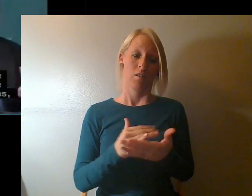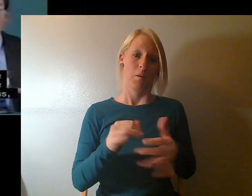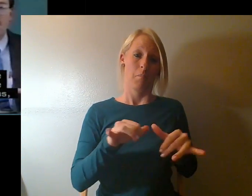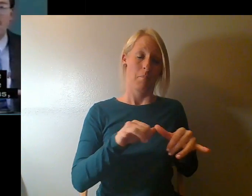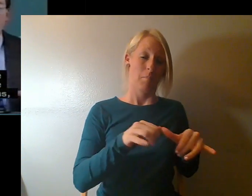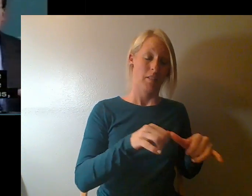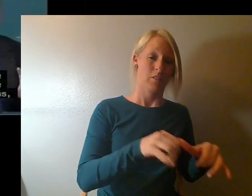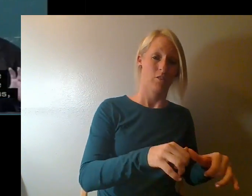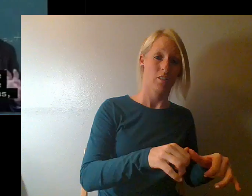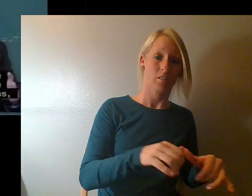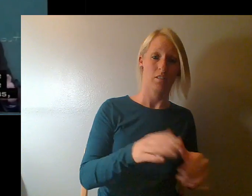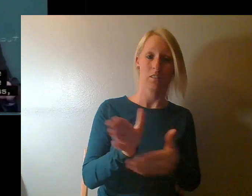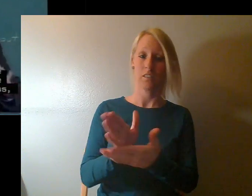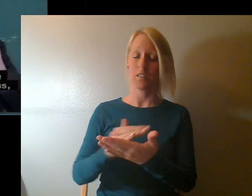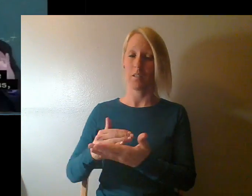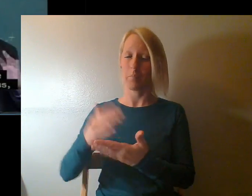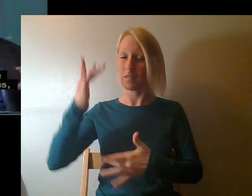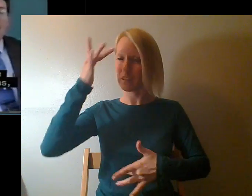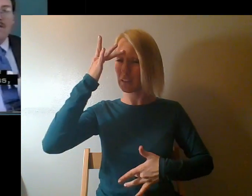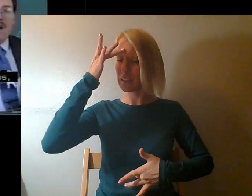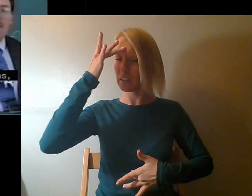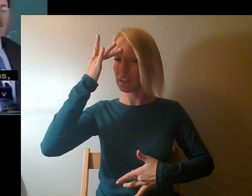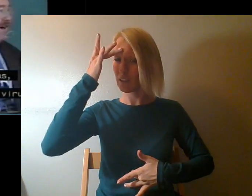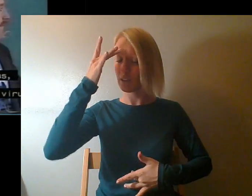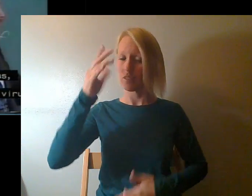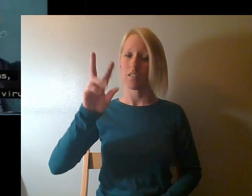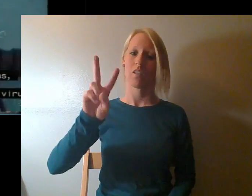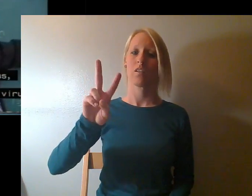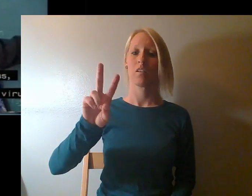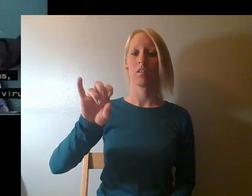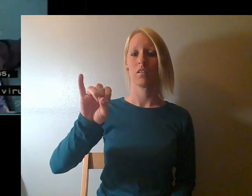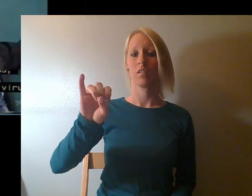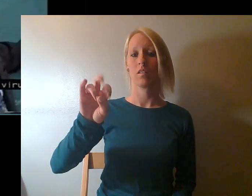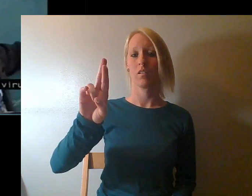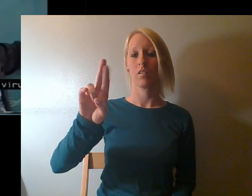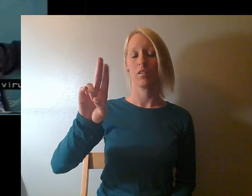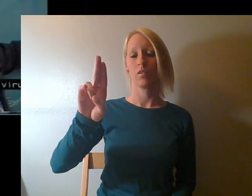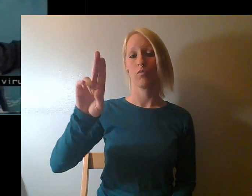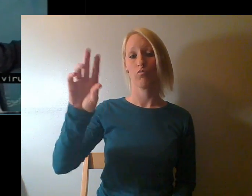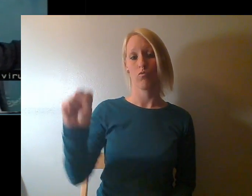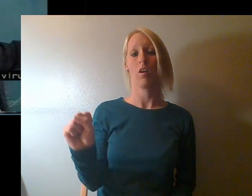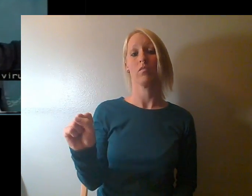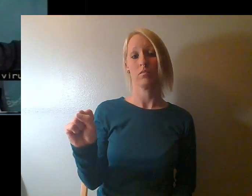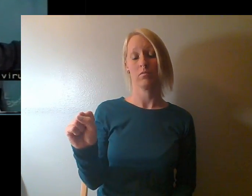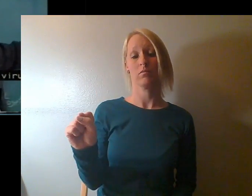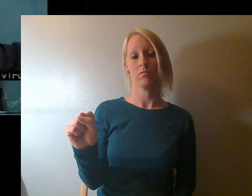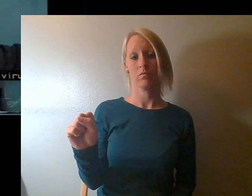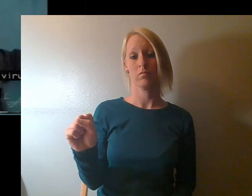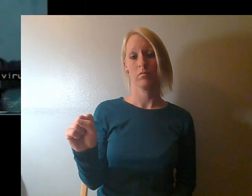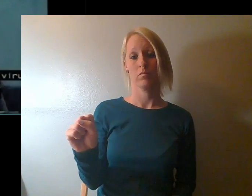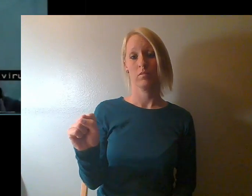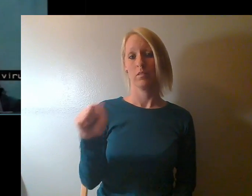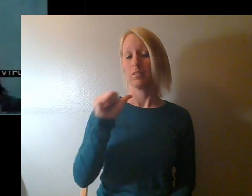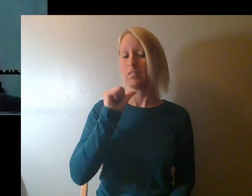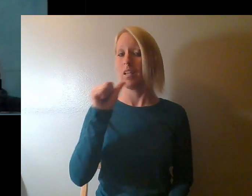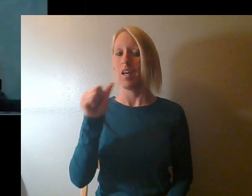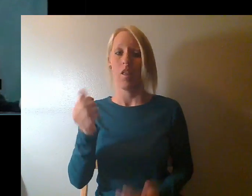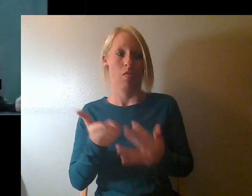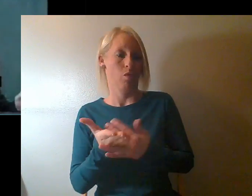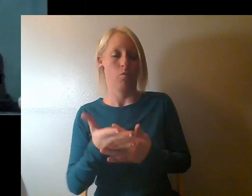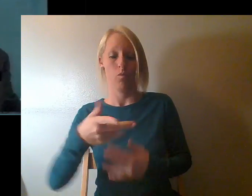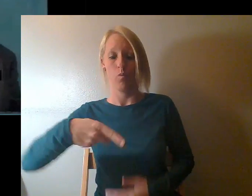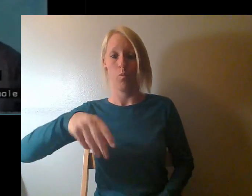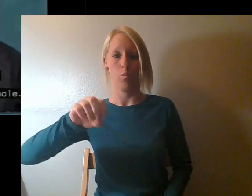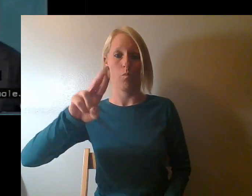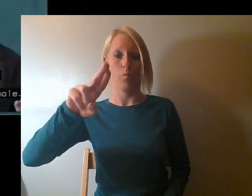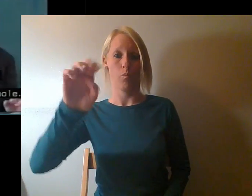a virus. All right, when we look at a virus doesn't even bother going through a pore in the cell membrane. A